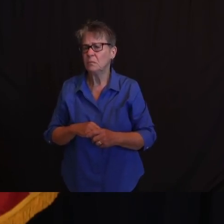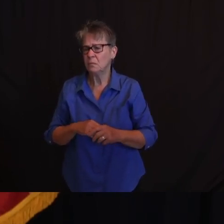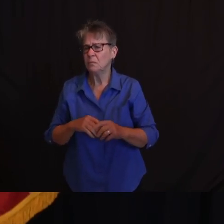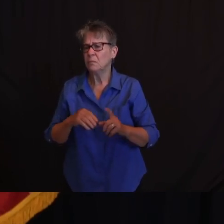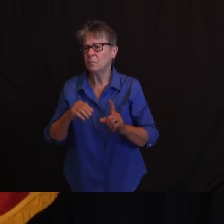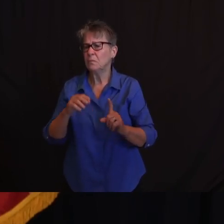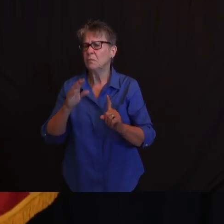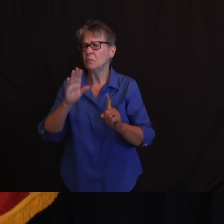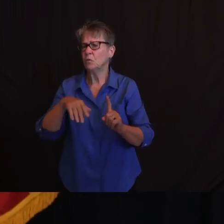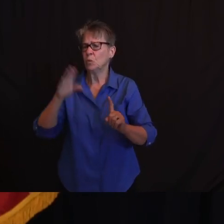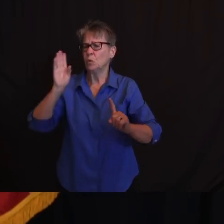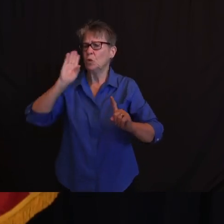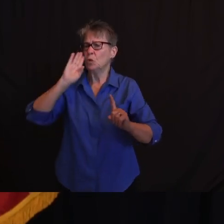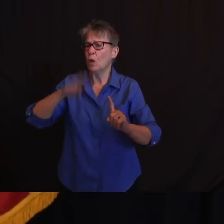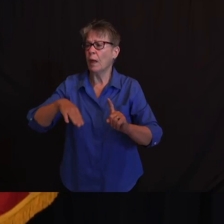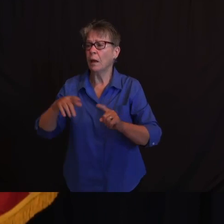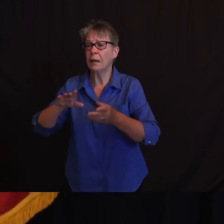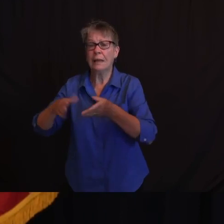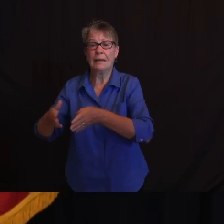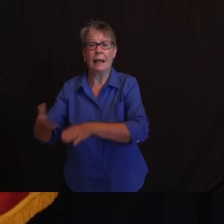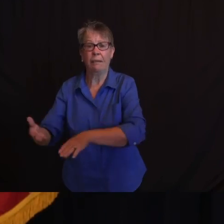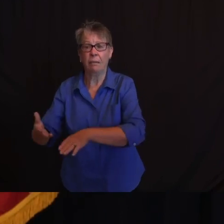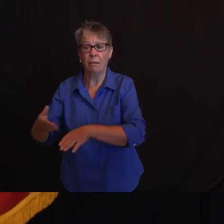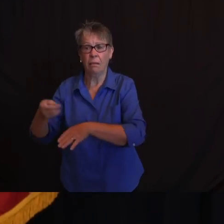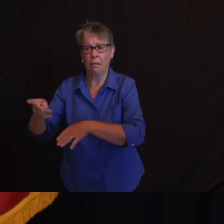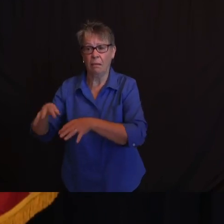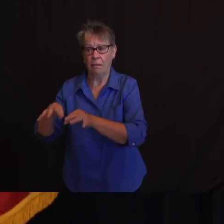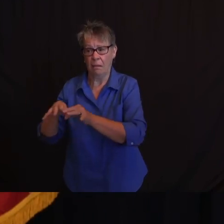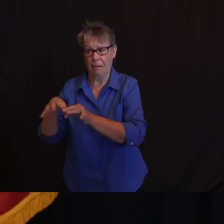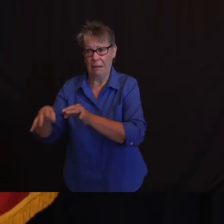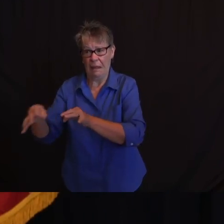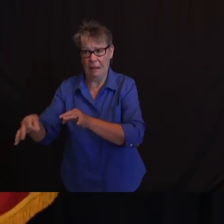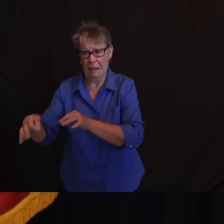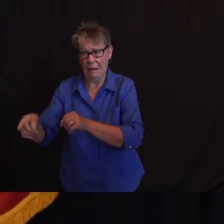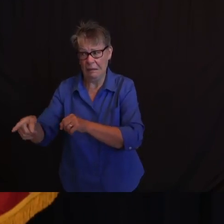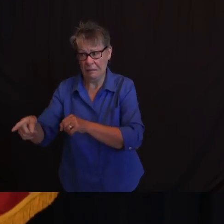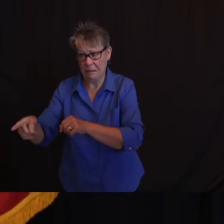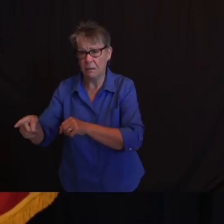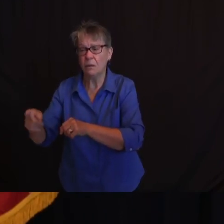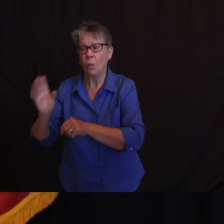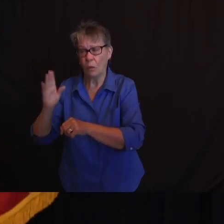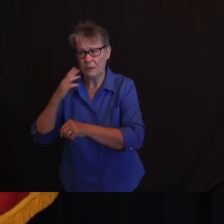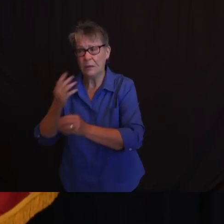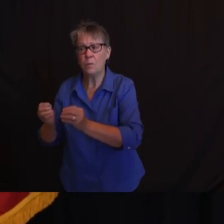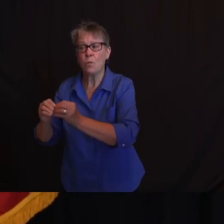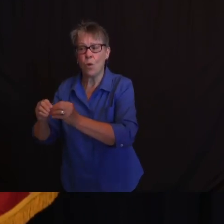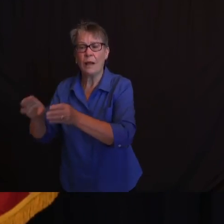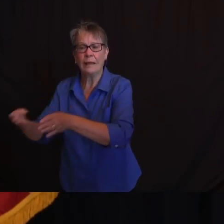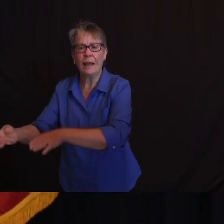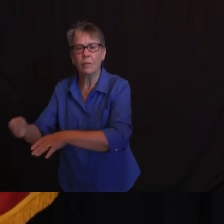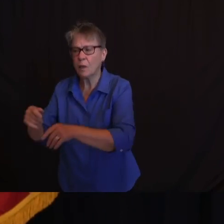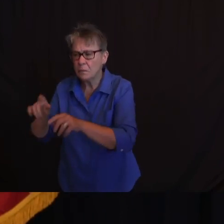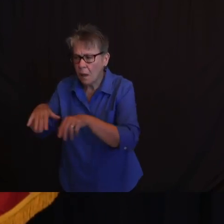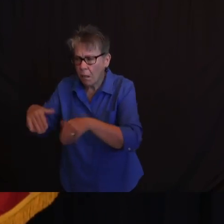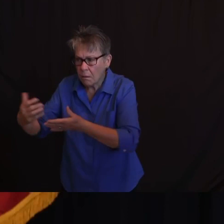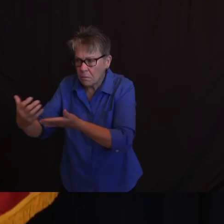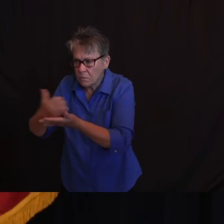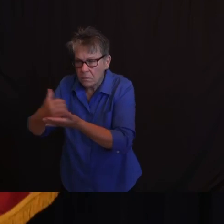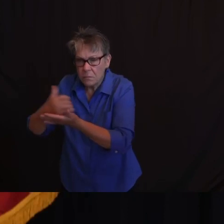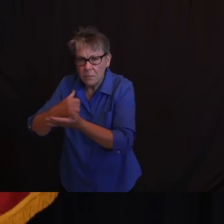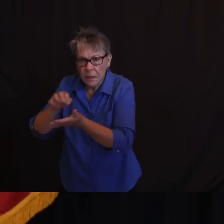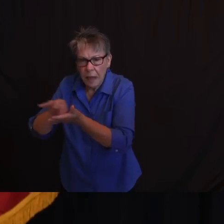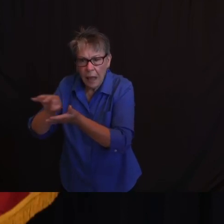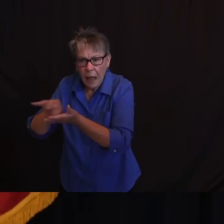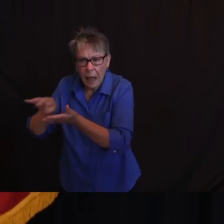rates as well. Hopefully, they won't have the same dramatic upswing as New Jersey and New York